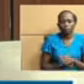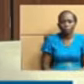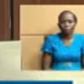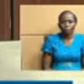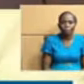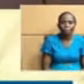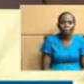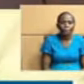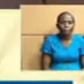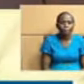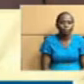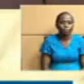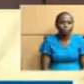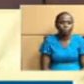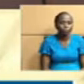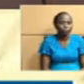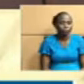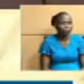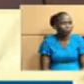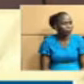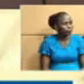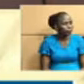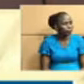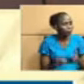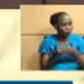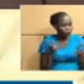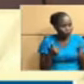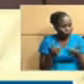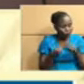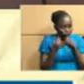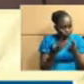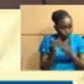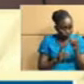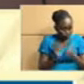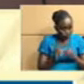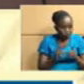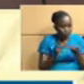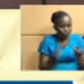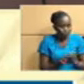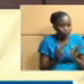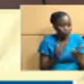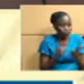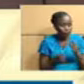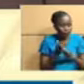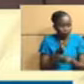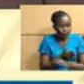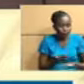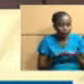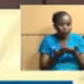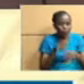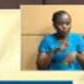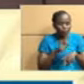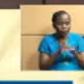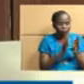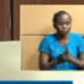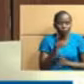a presentation to the committee debating the new NSSF Act? And what's your position as a parliamentary forum on this clamor for